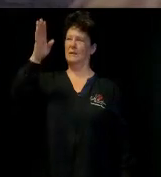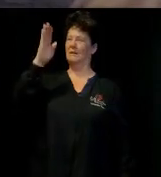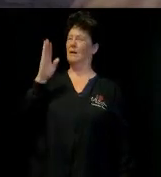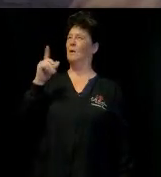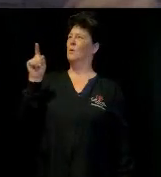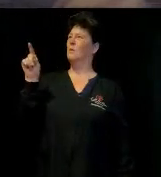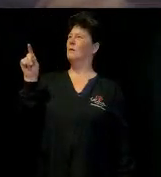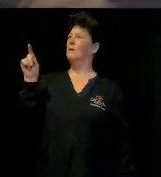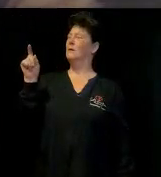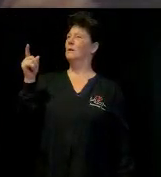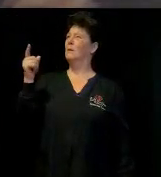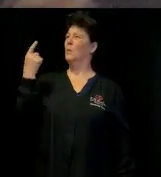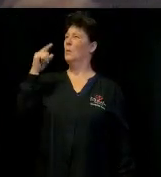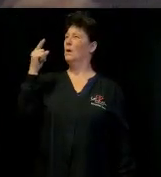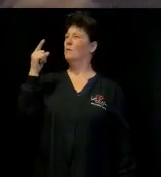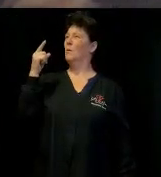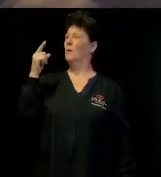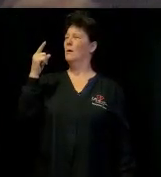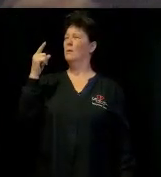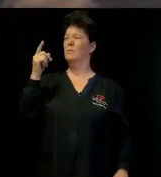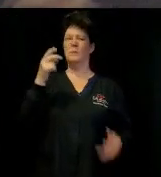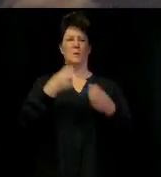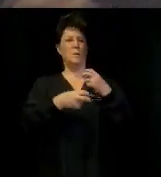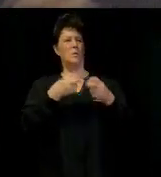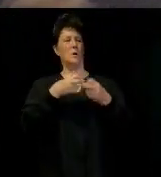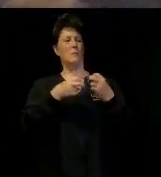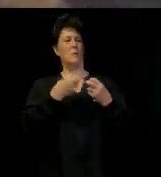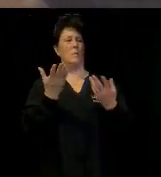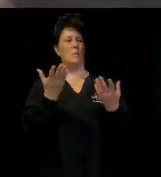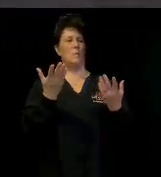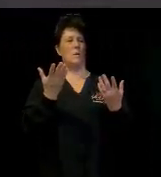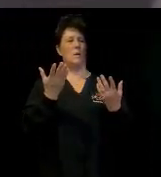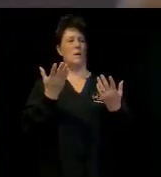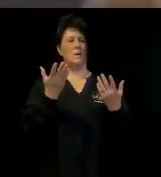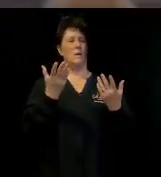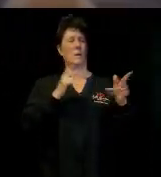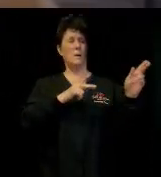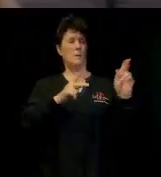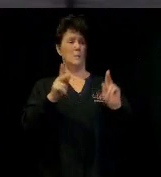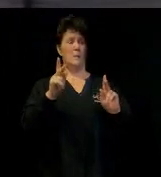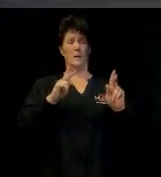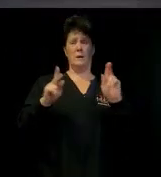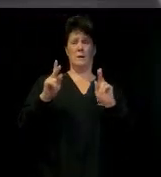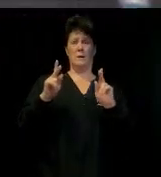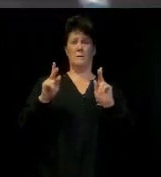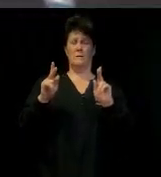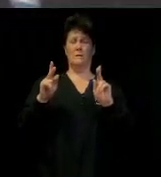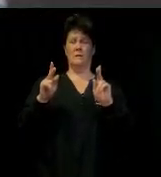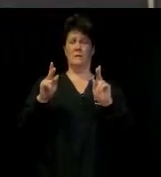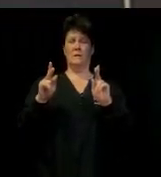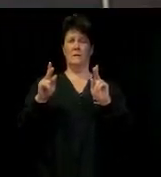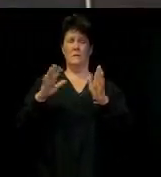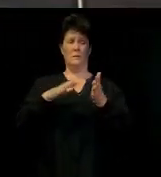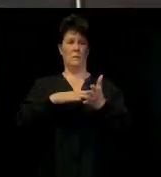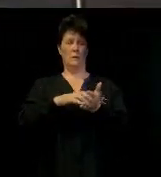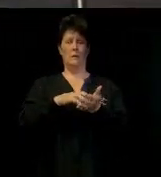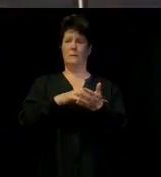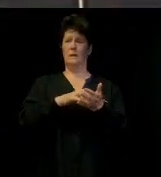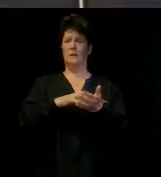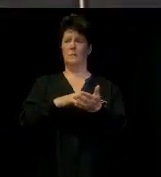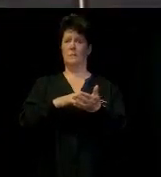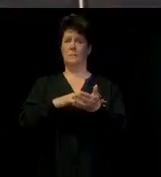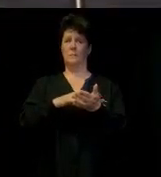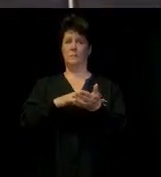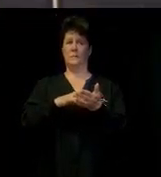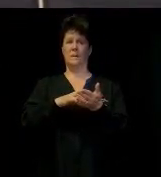we deal with in Christianity right now? Like, what do you want me to talk to people about? He said, people are passive. We're